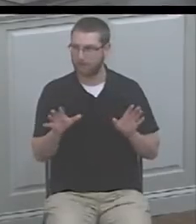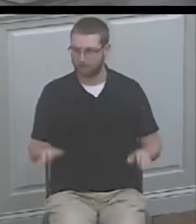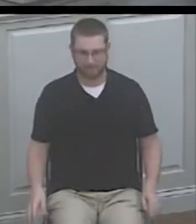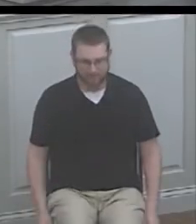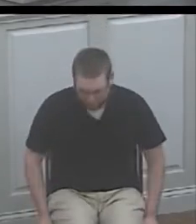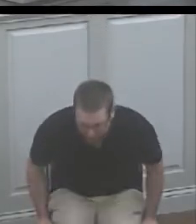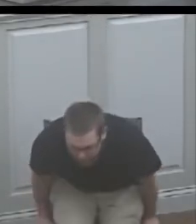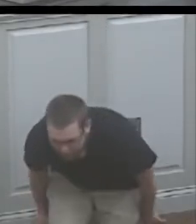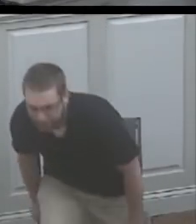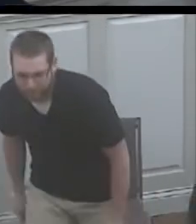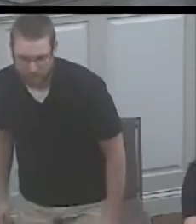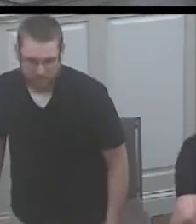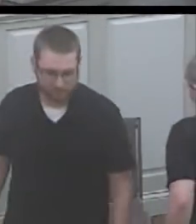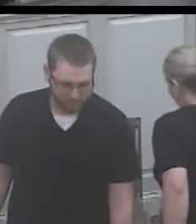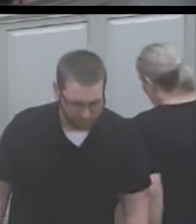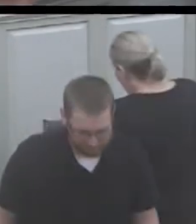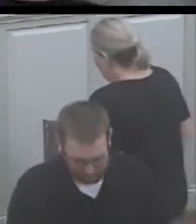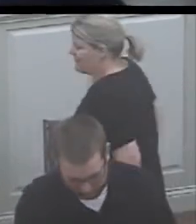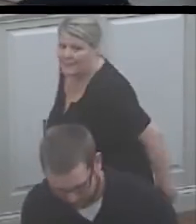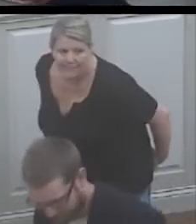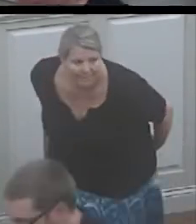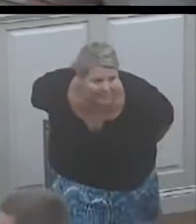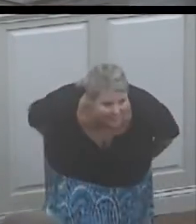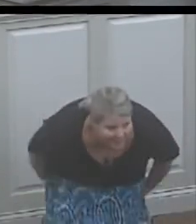you. I think we made our position clear, too.